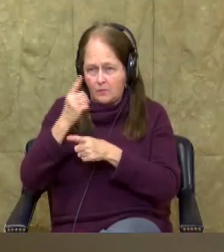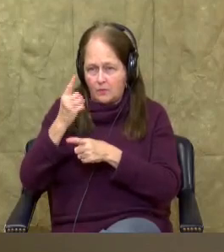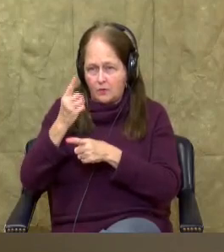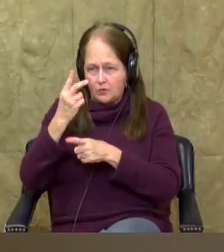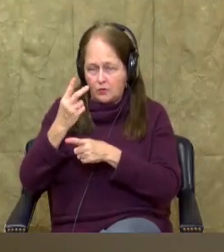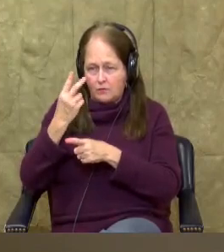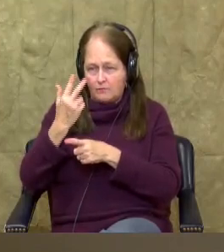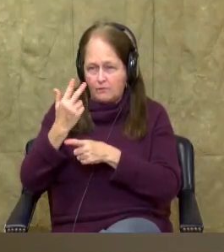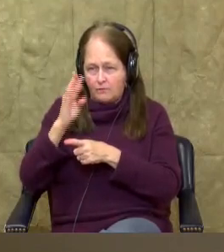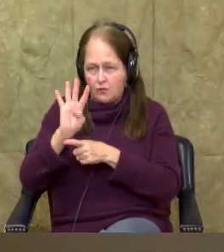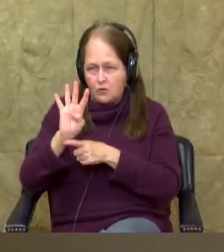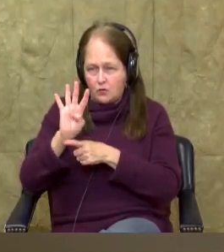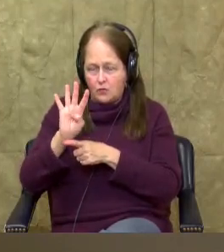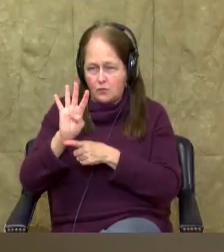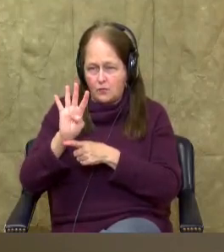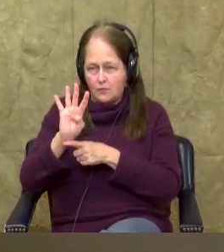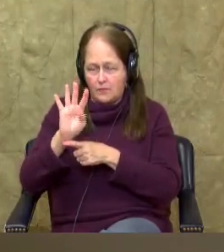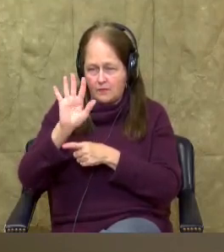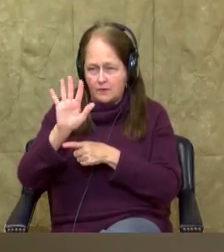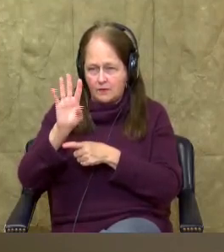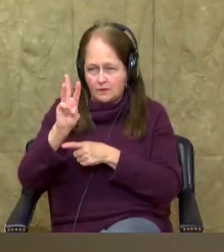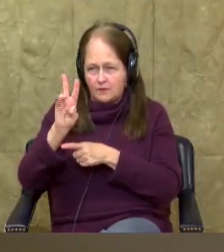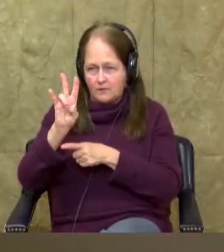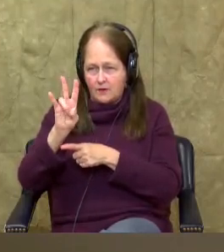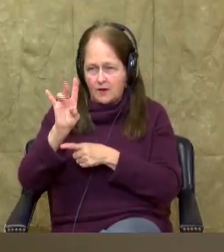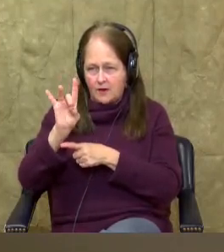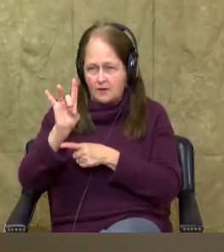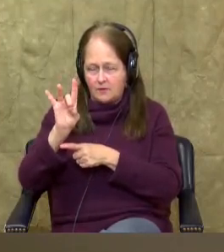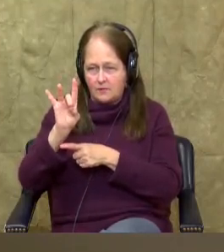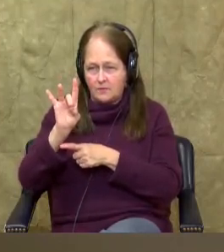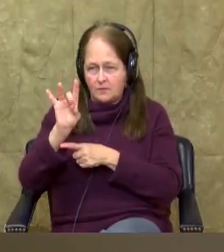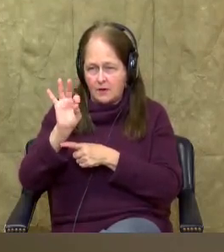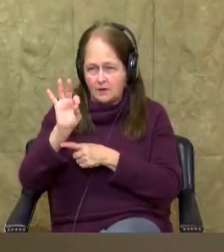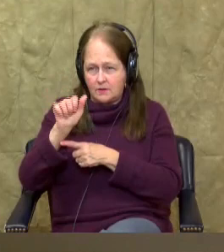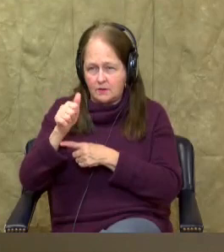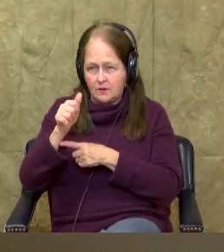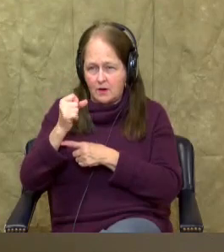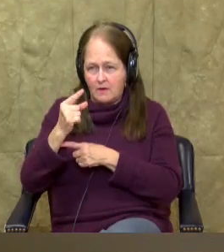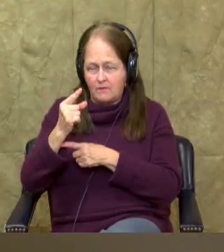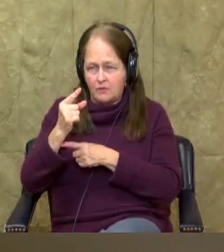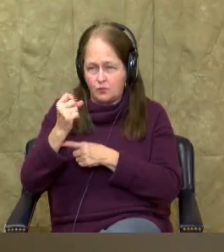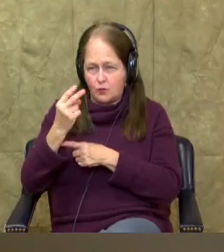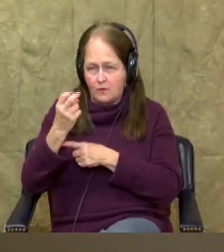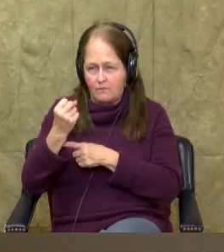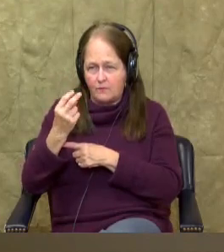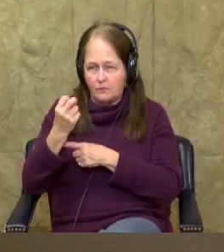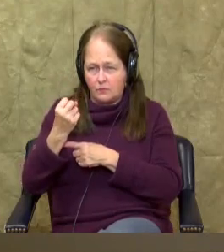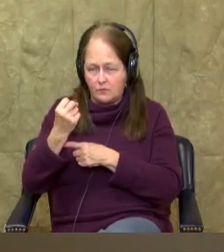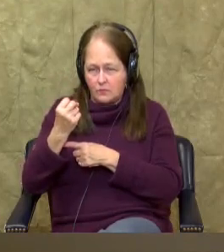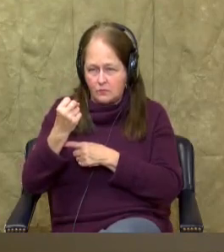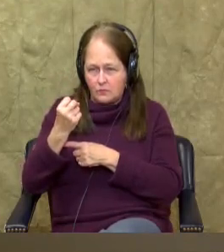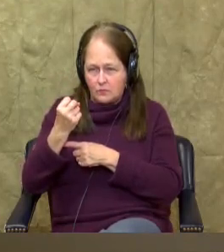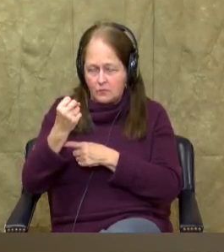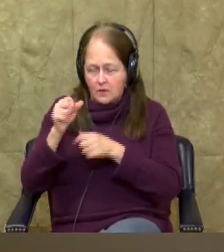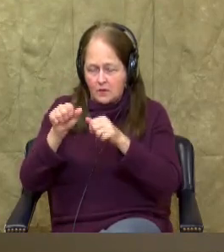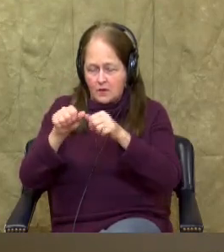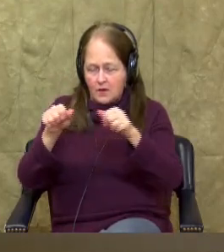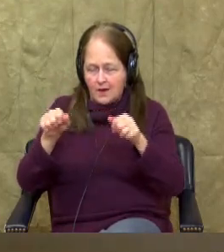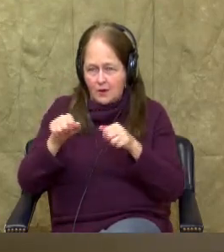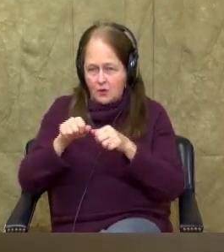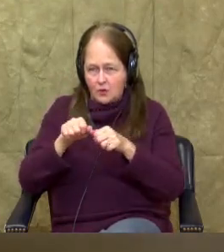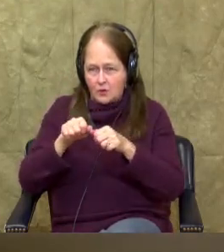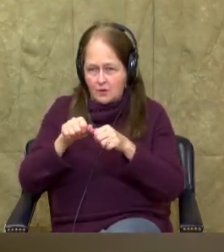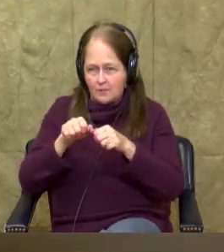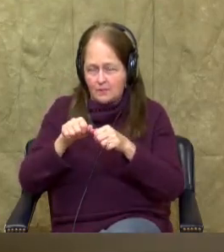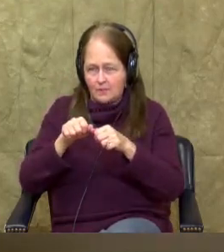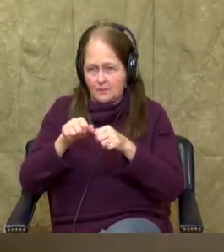1, 2, 3, 4, 5, 6, 7, 8, 9, 10, 11, 12. The area of this